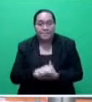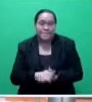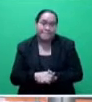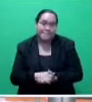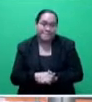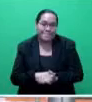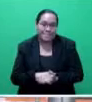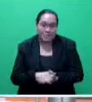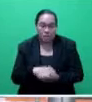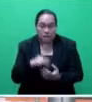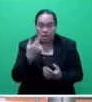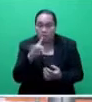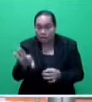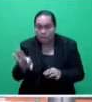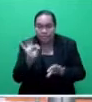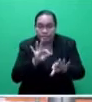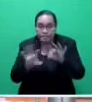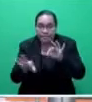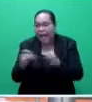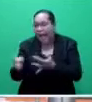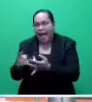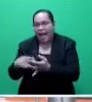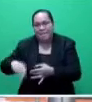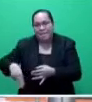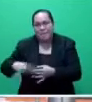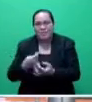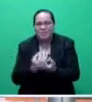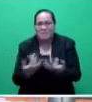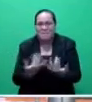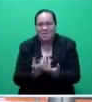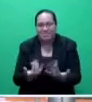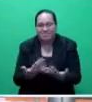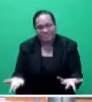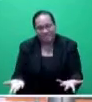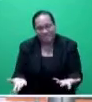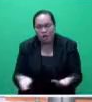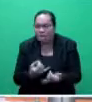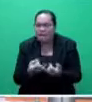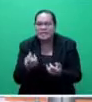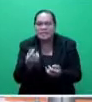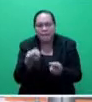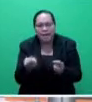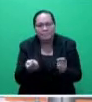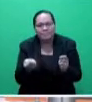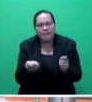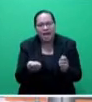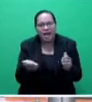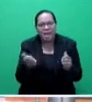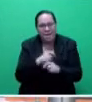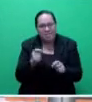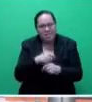the appointment is done by other members of the public. So these are the very simple amendments that are sought, Mr. Speaker,